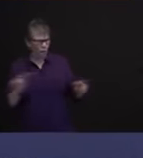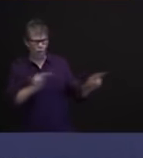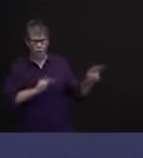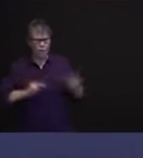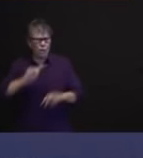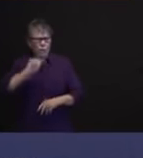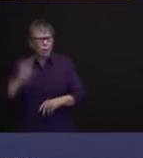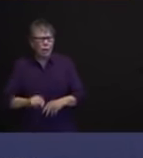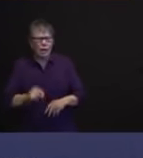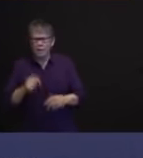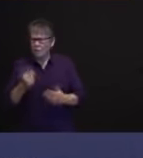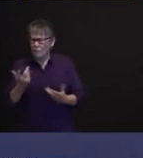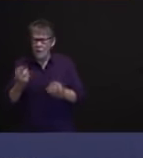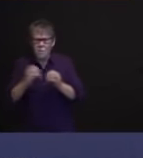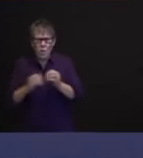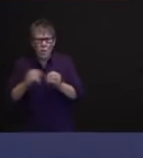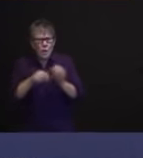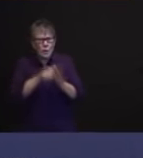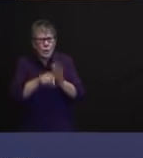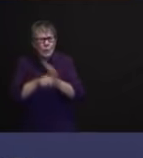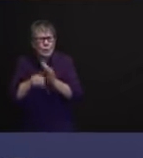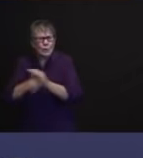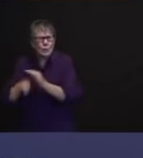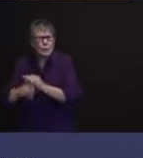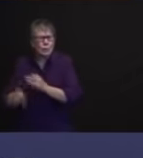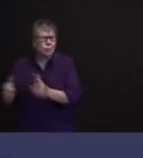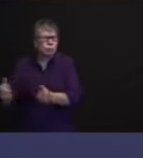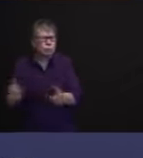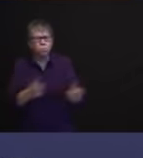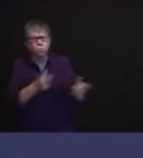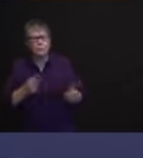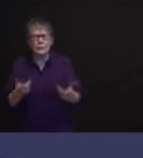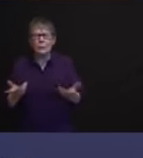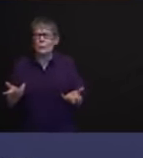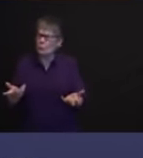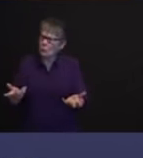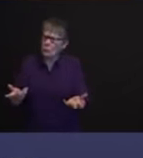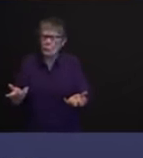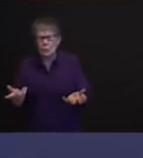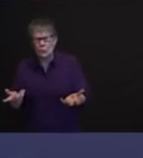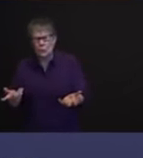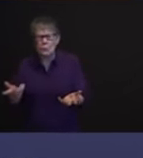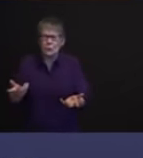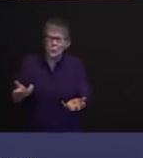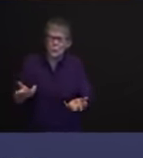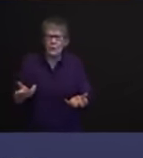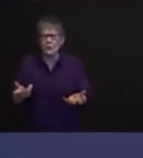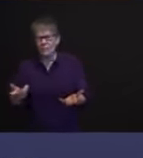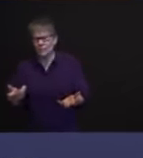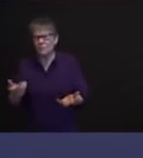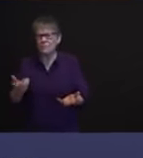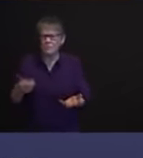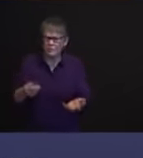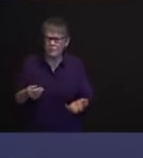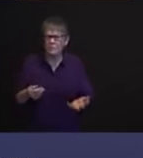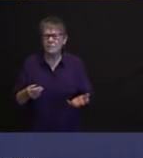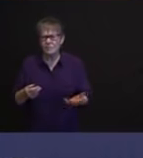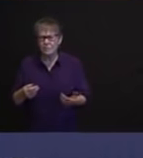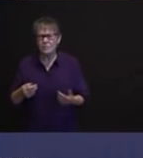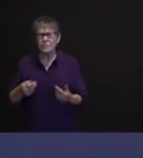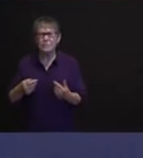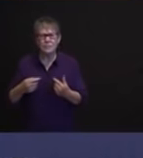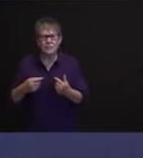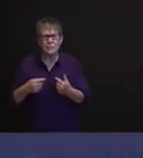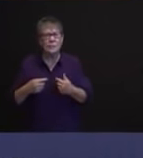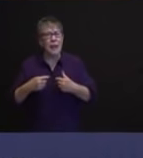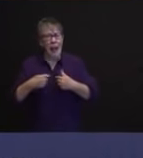the role that is played in Trenton. I sure wish, as proud as I am of the gun safety laws that we have passed, and